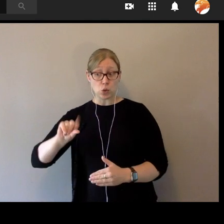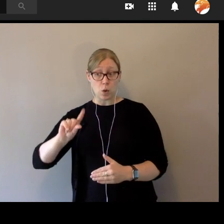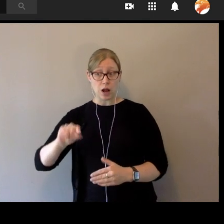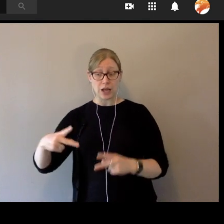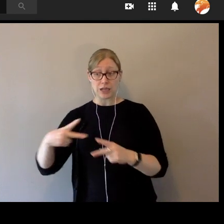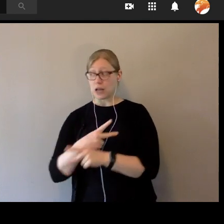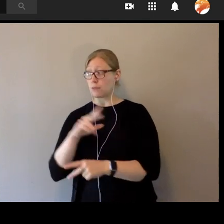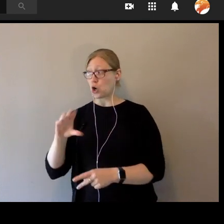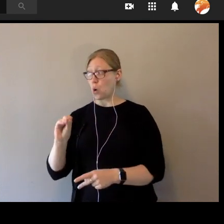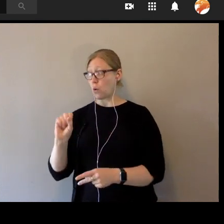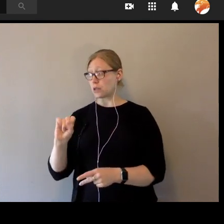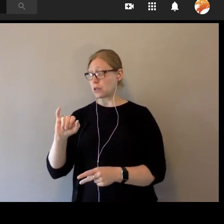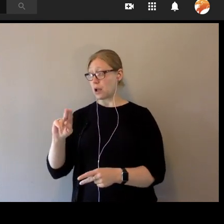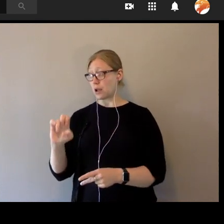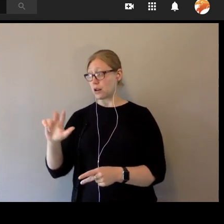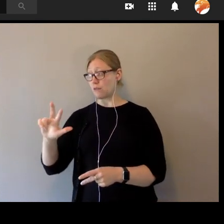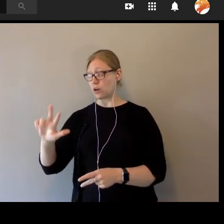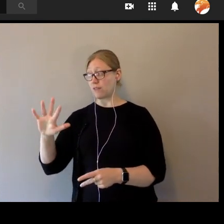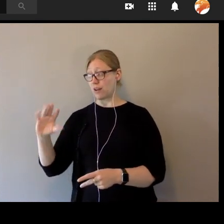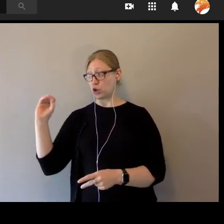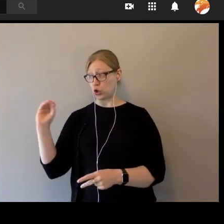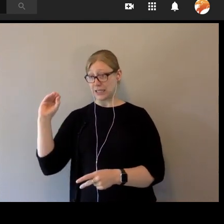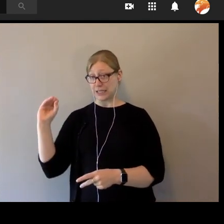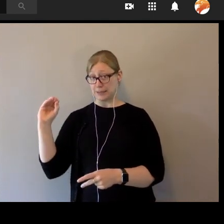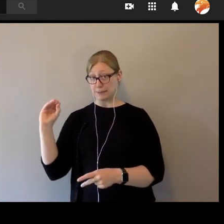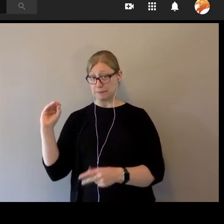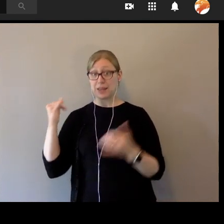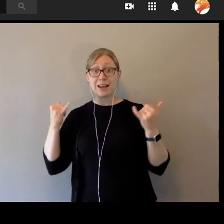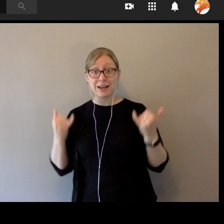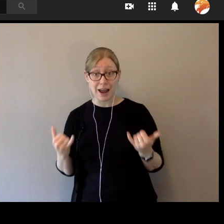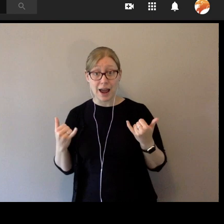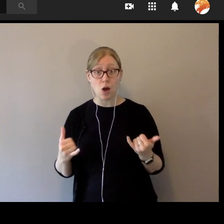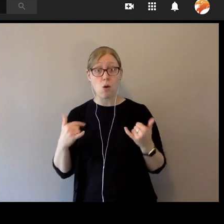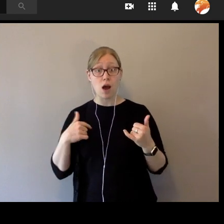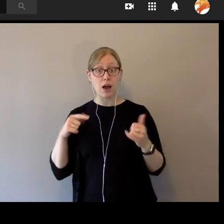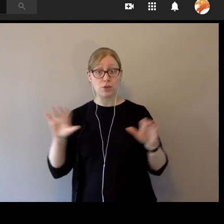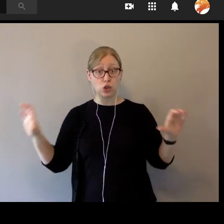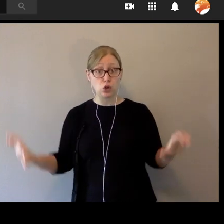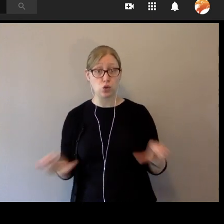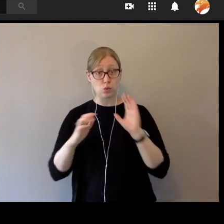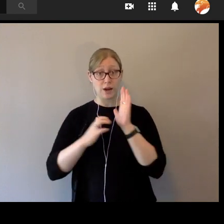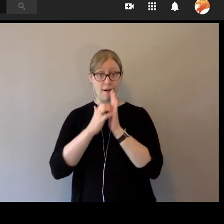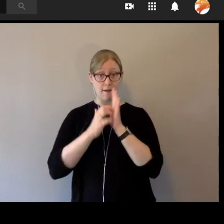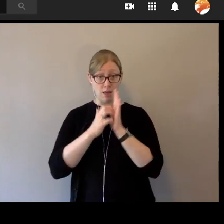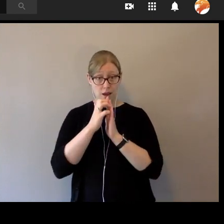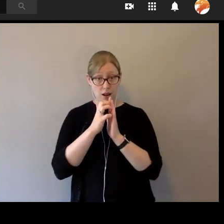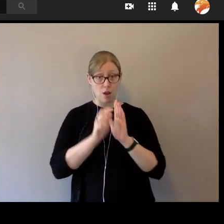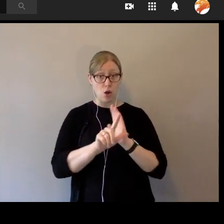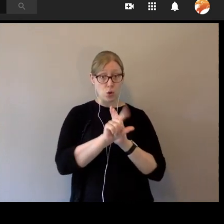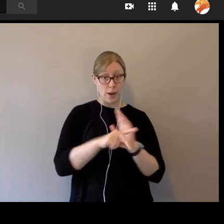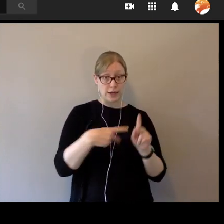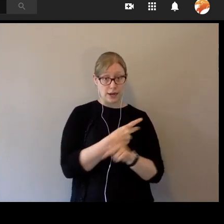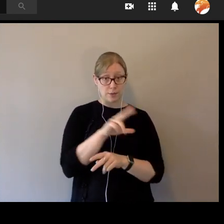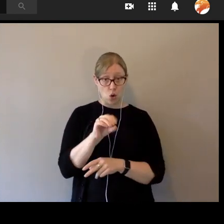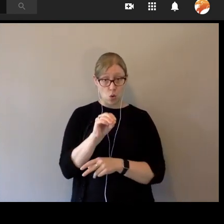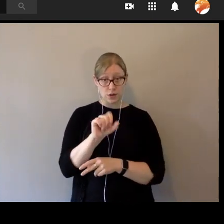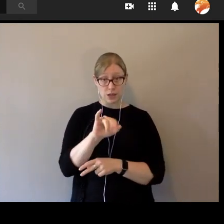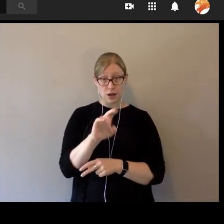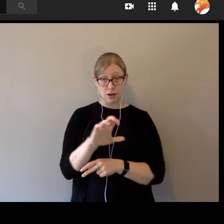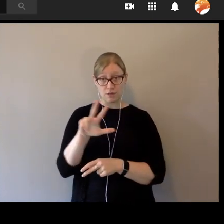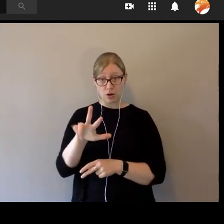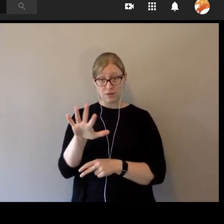the cosine of 35 degrees. And now I just have to do this on my calculator, the 20 times the cosine of 35